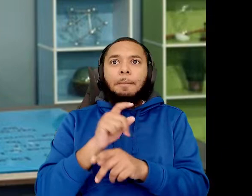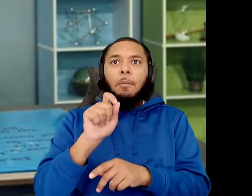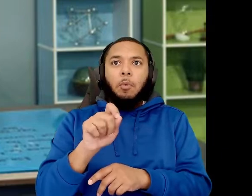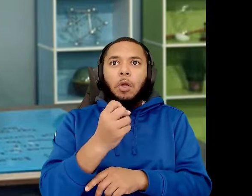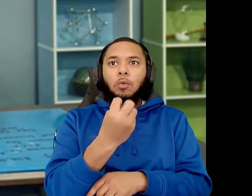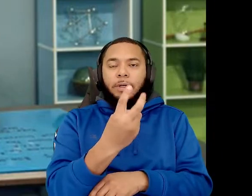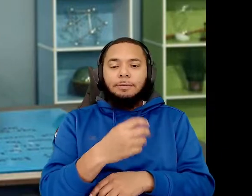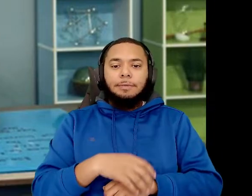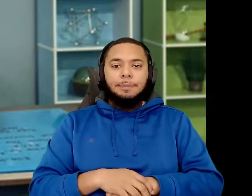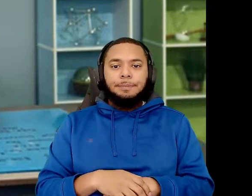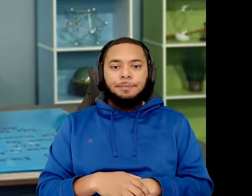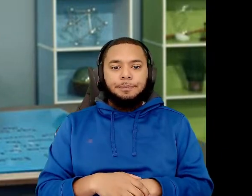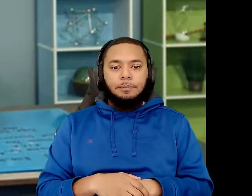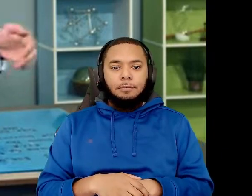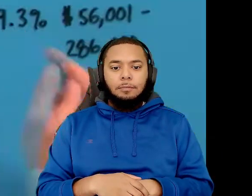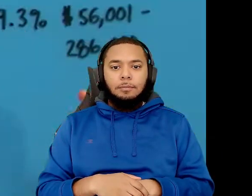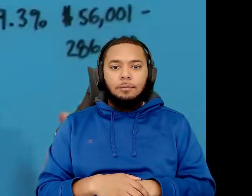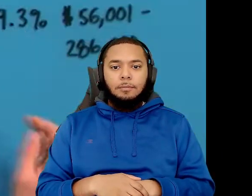Okay.